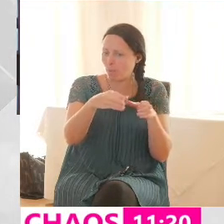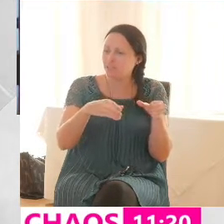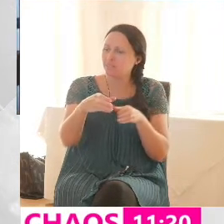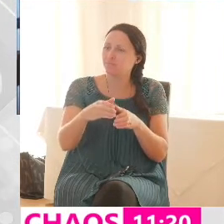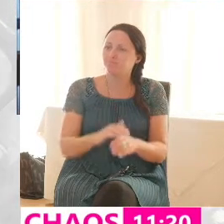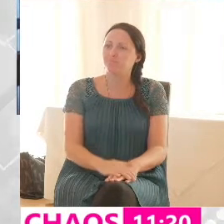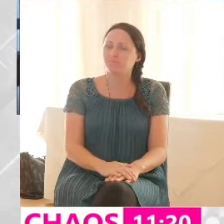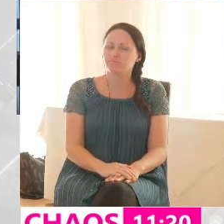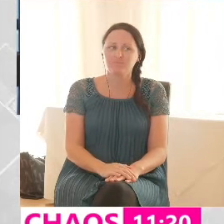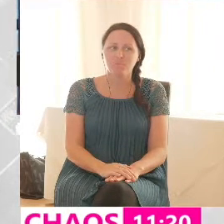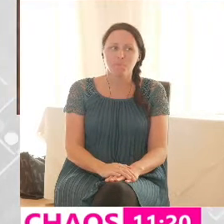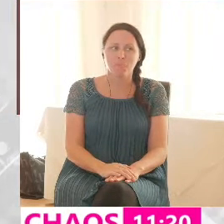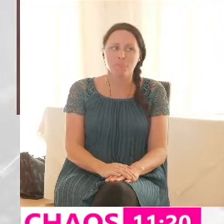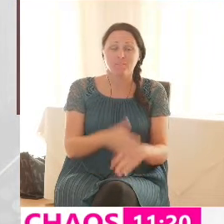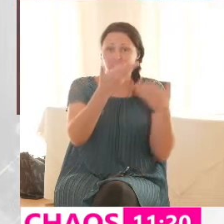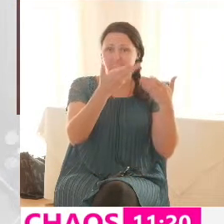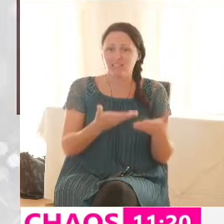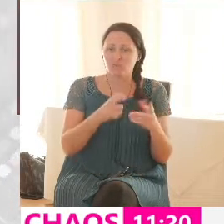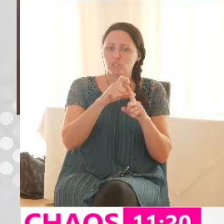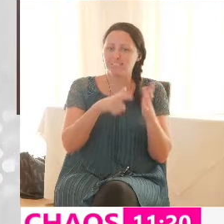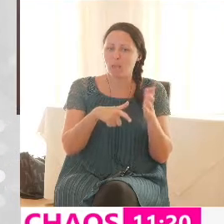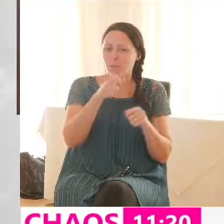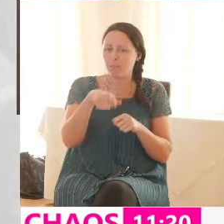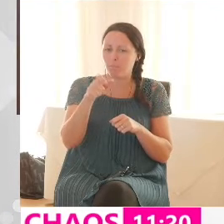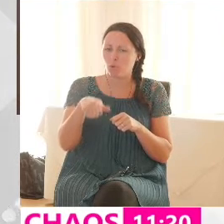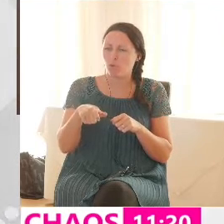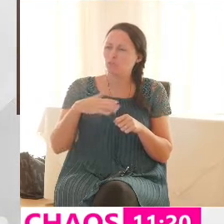and I don't have time, sorry. How can I go out of this?